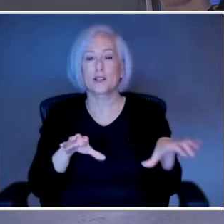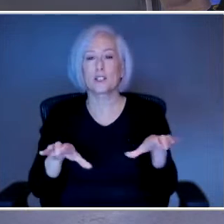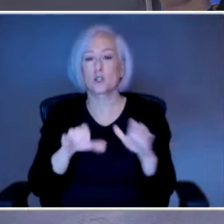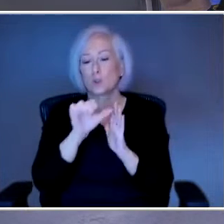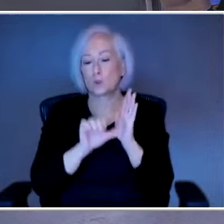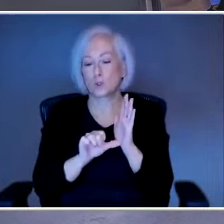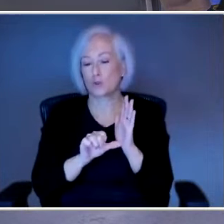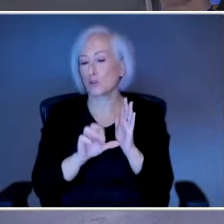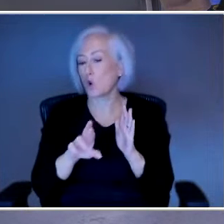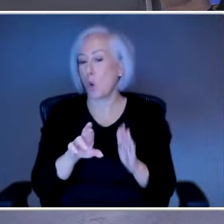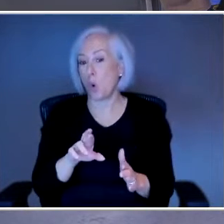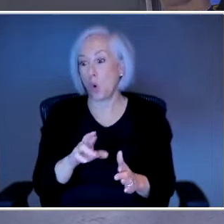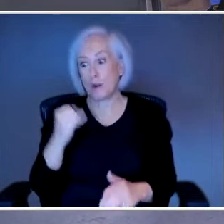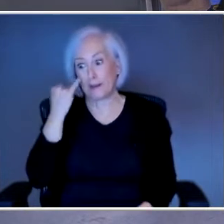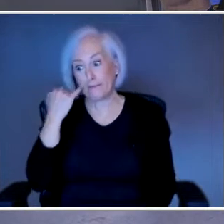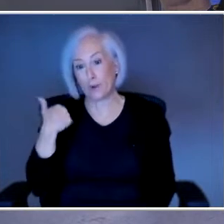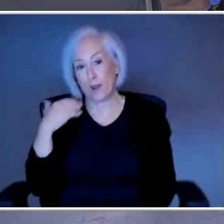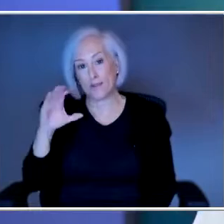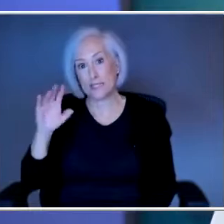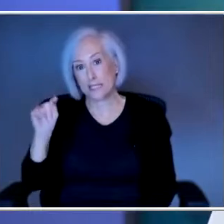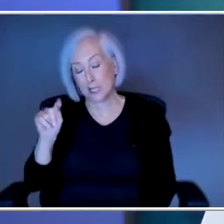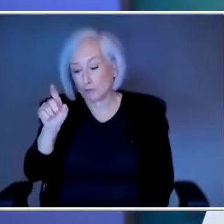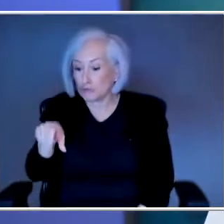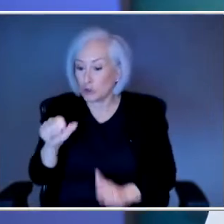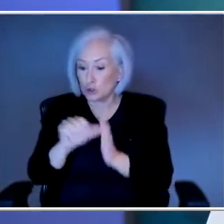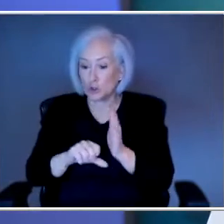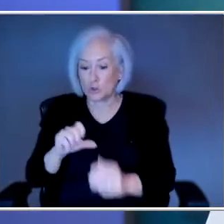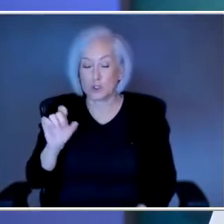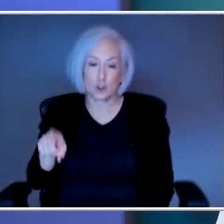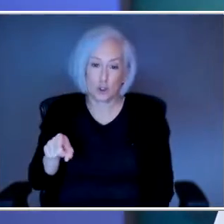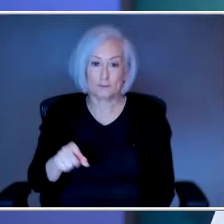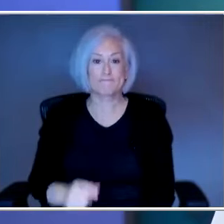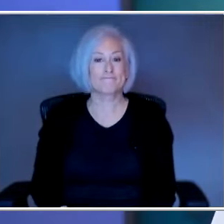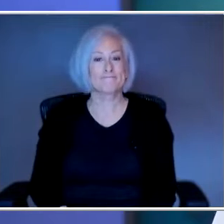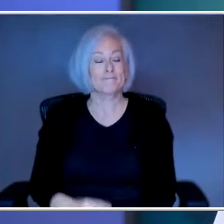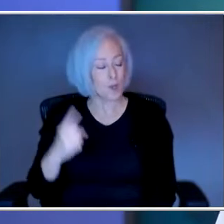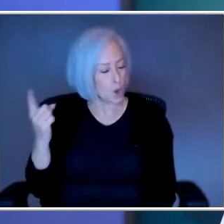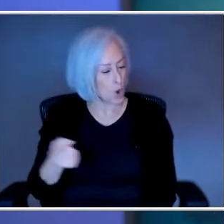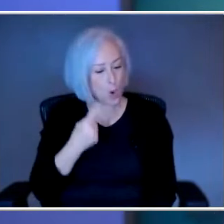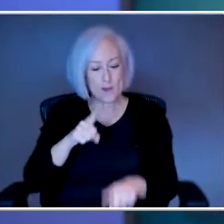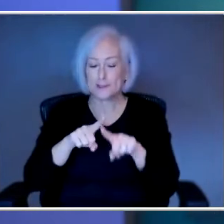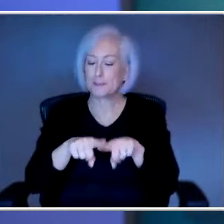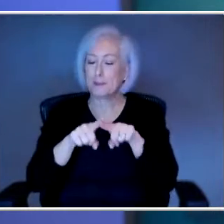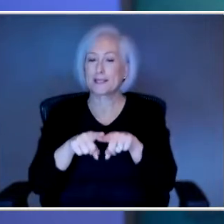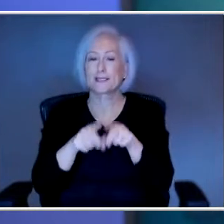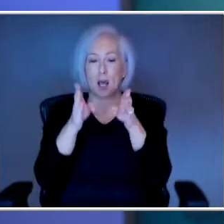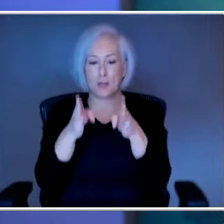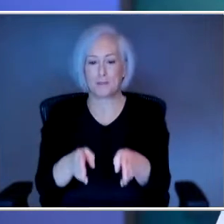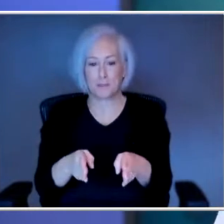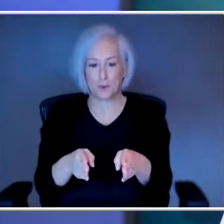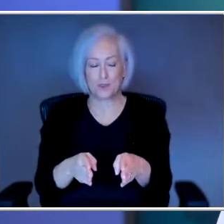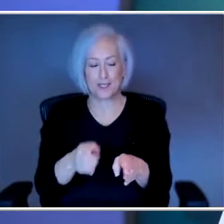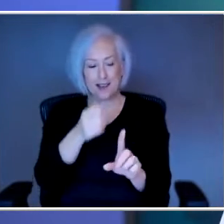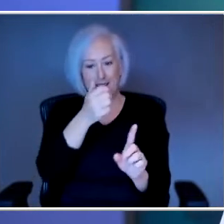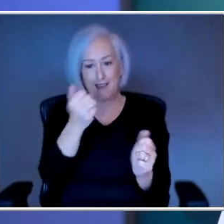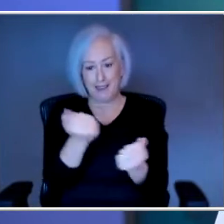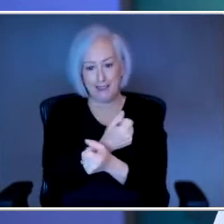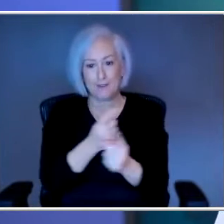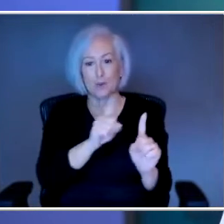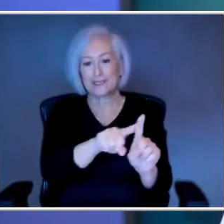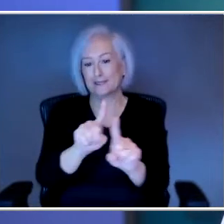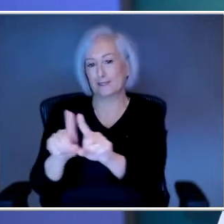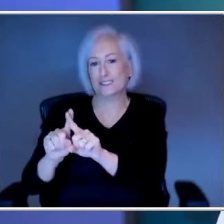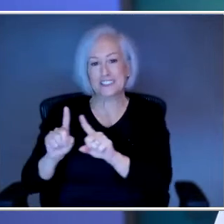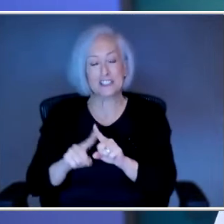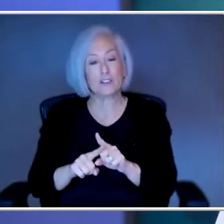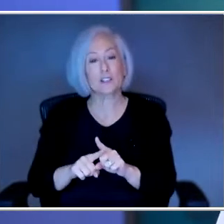straightforward? You have it, you get it? I mean, it's always a conversation with the patient. Every person is a little bit different. The nice thing about carpal tunnel surgery